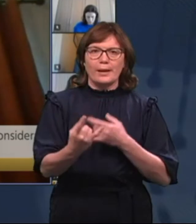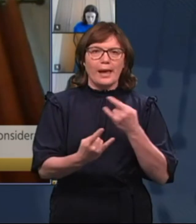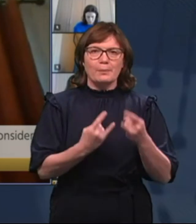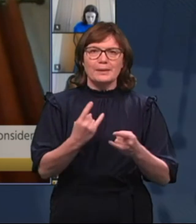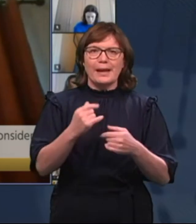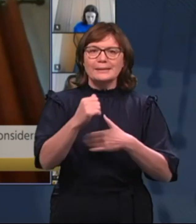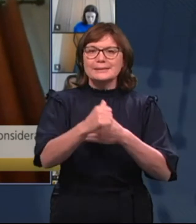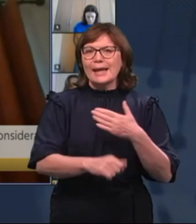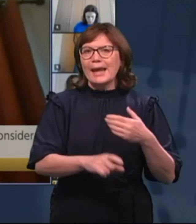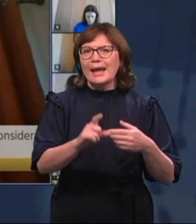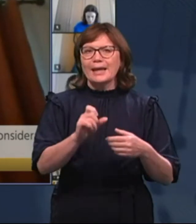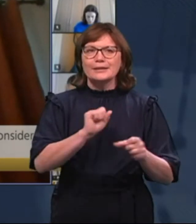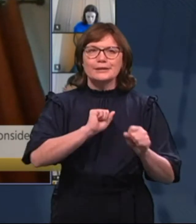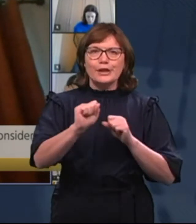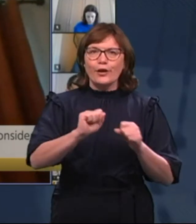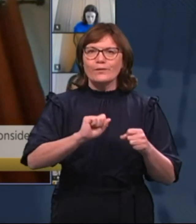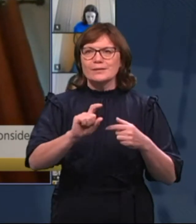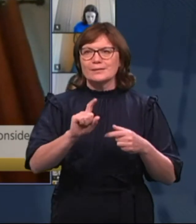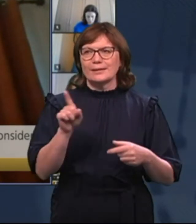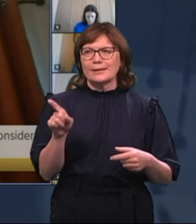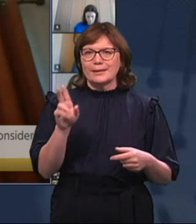day service that is